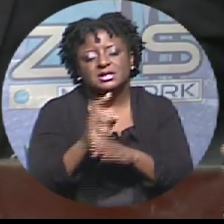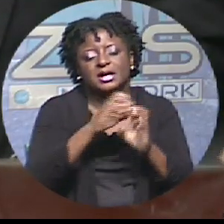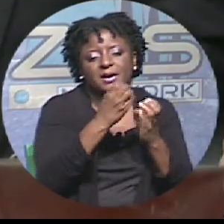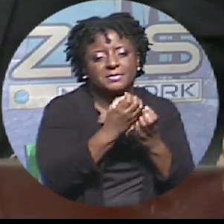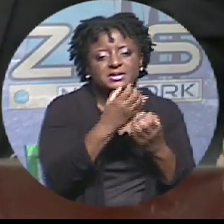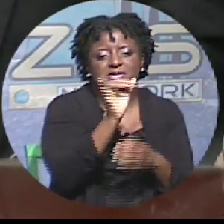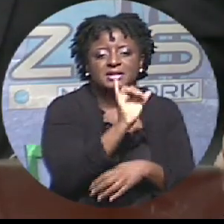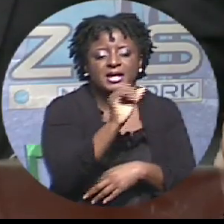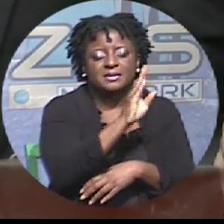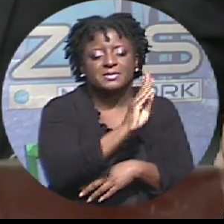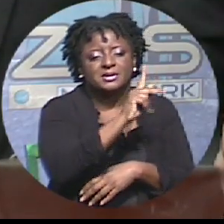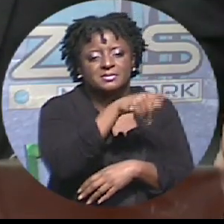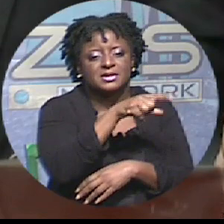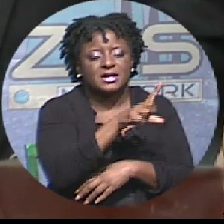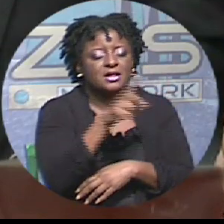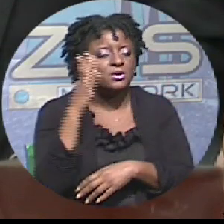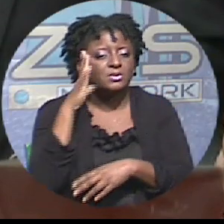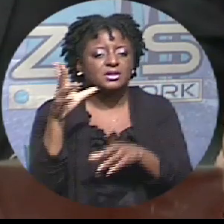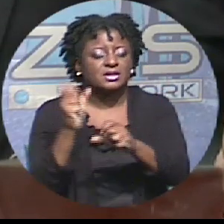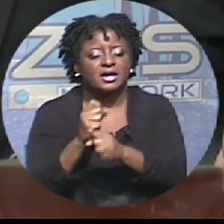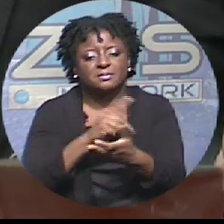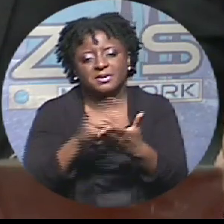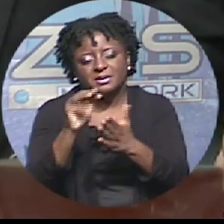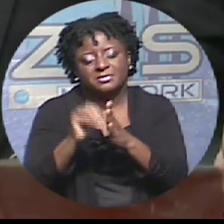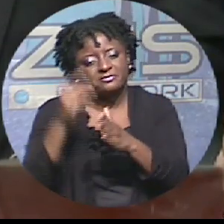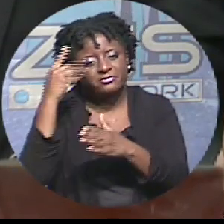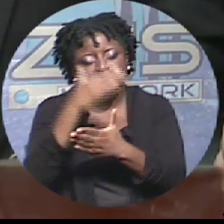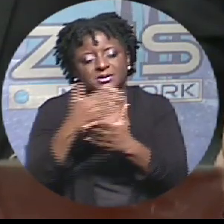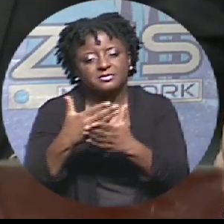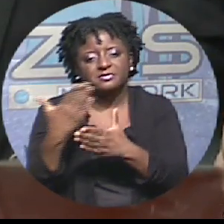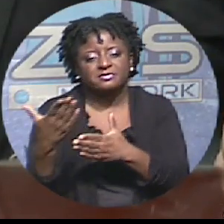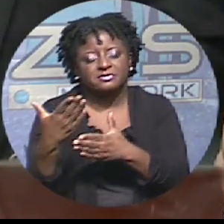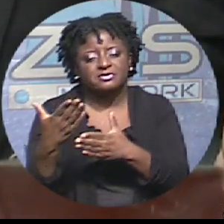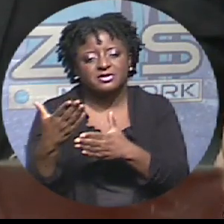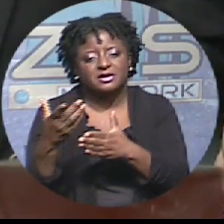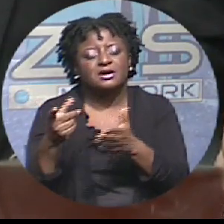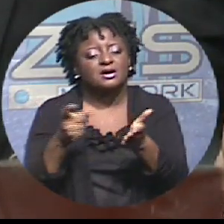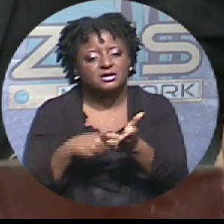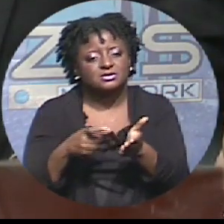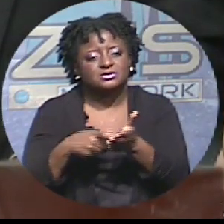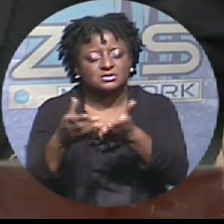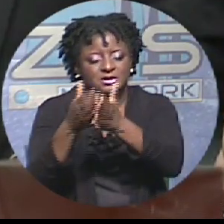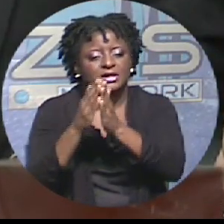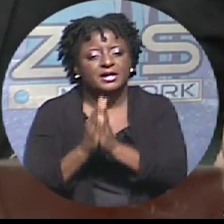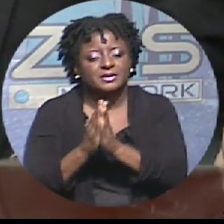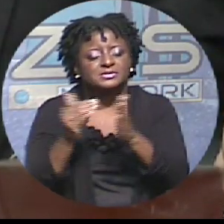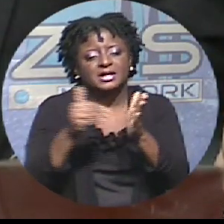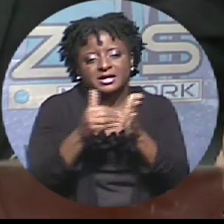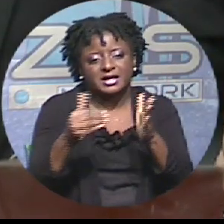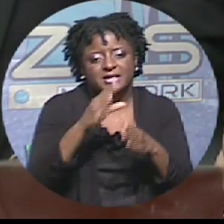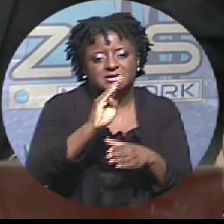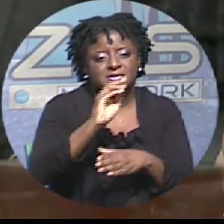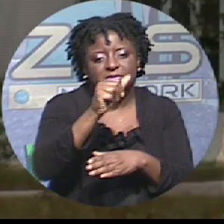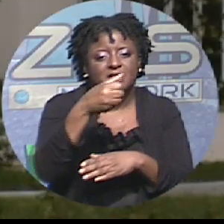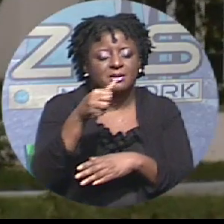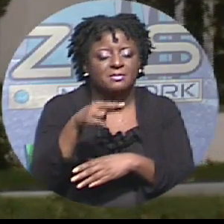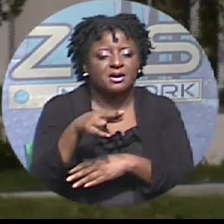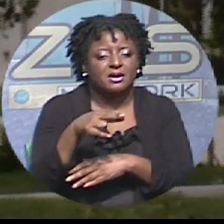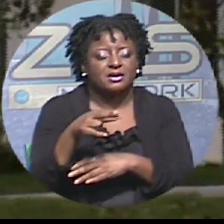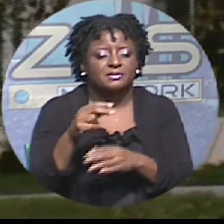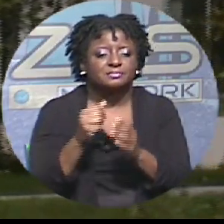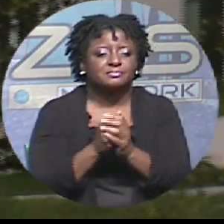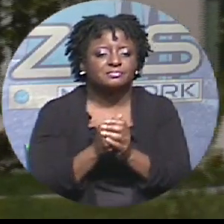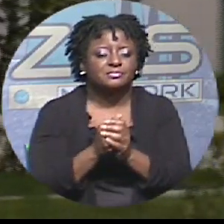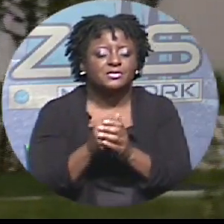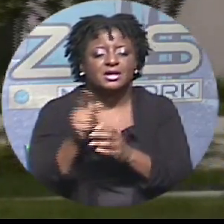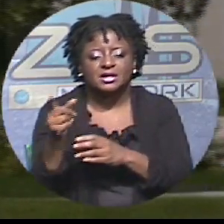BPL, will receive payment for some of their outstanding claims against the Baha Mar companies. The Prime Minister